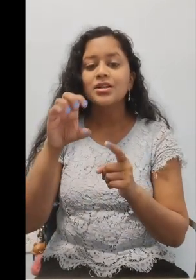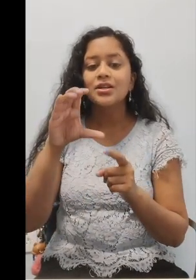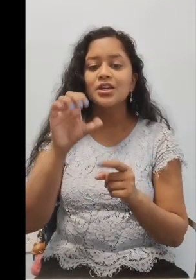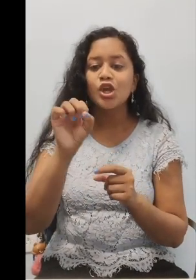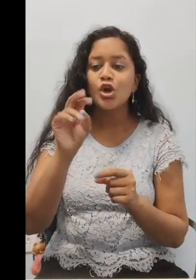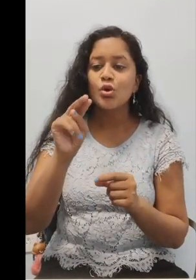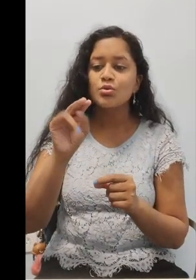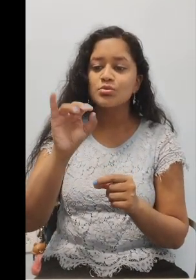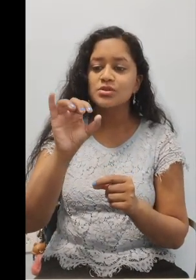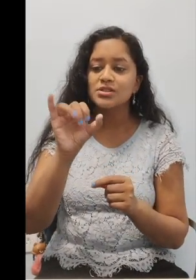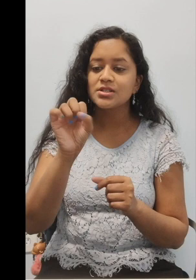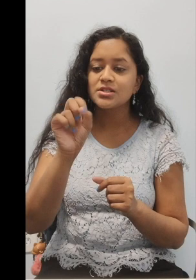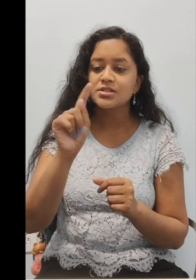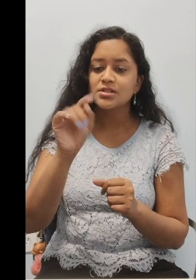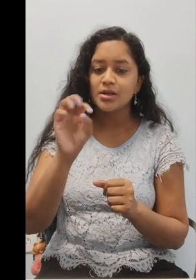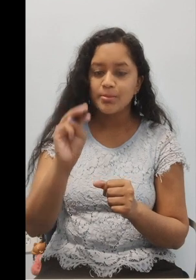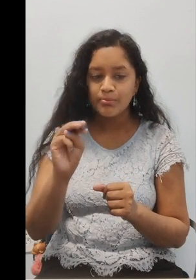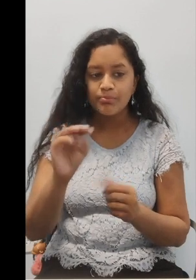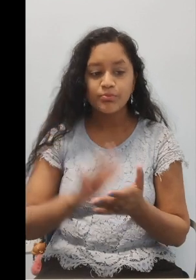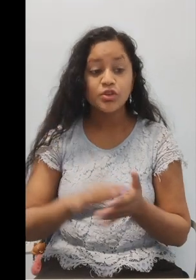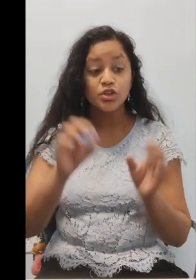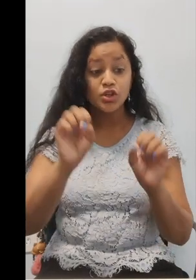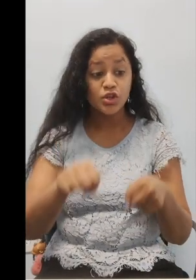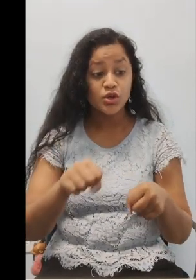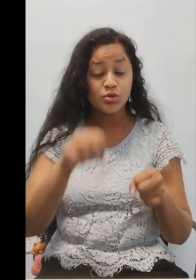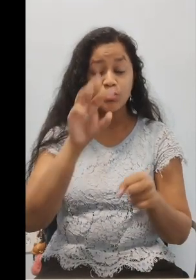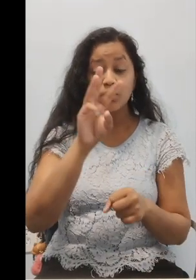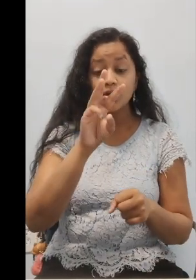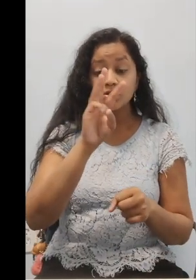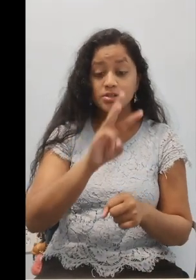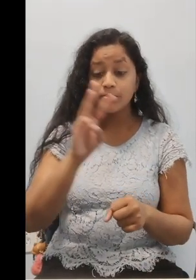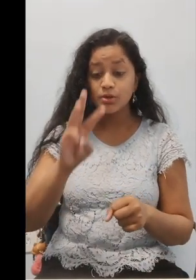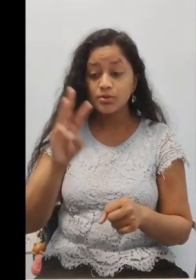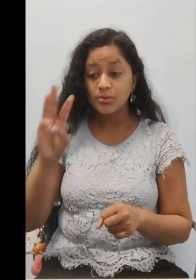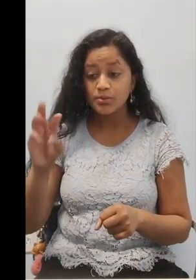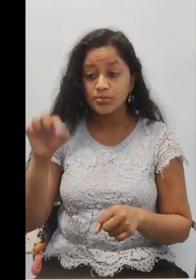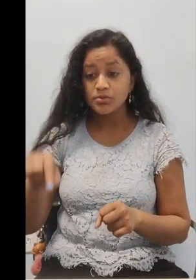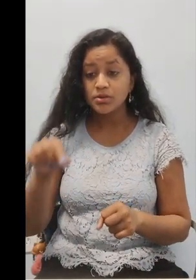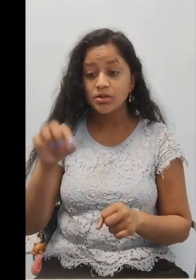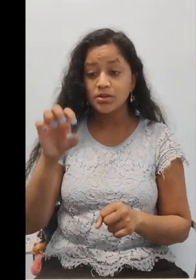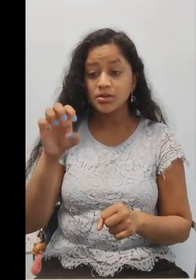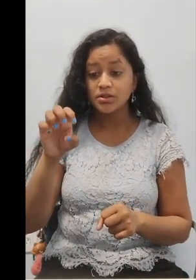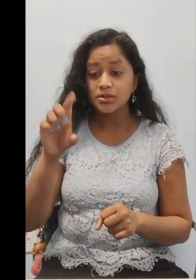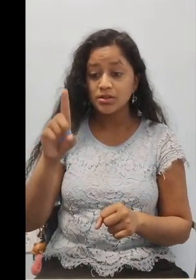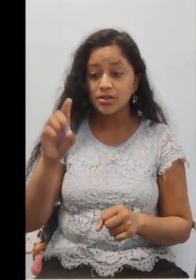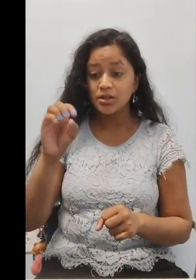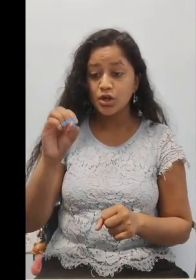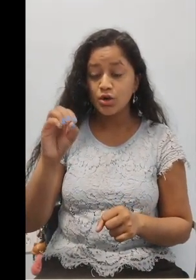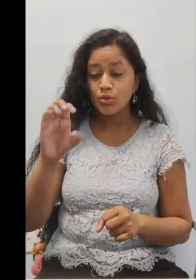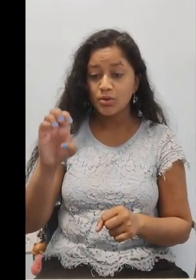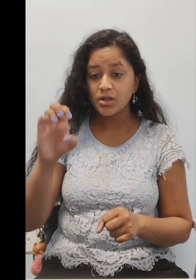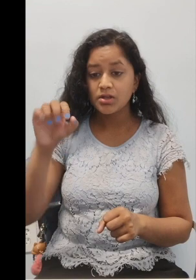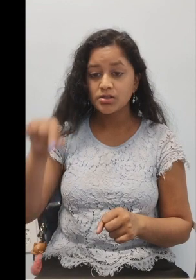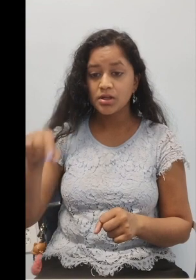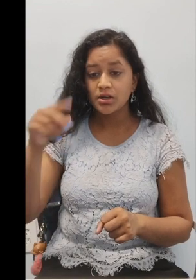the Cayman Islands, you can visit the Department of Environment at www.doe.ky.